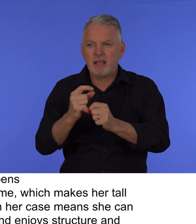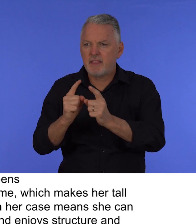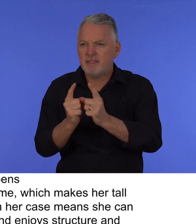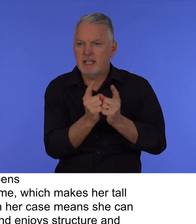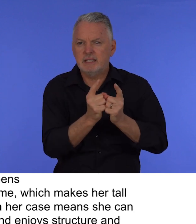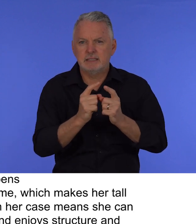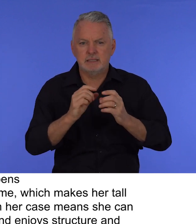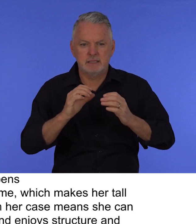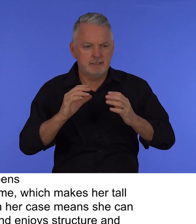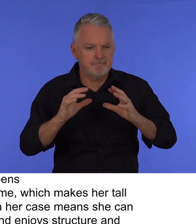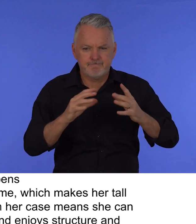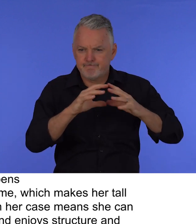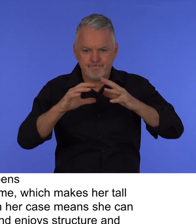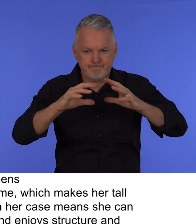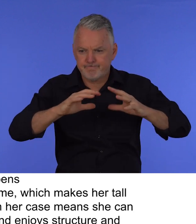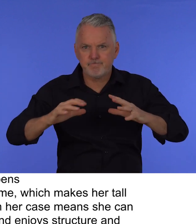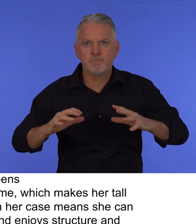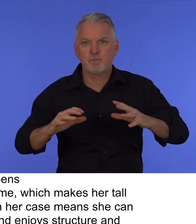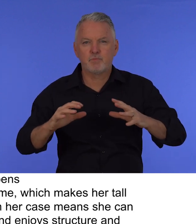Yeah, she's always done lots of